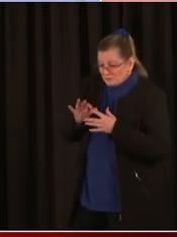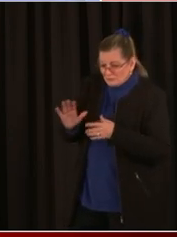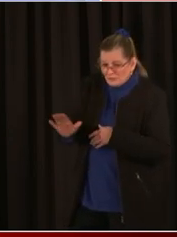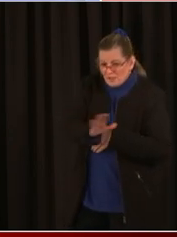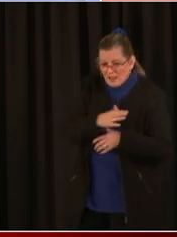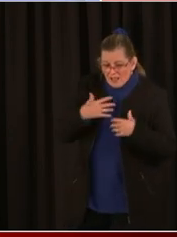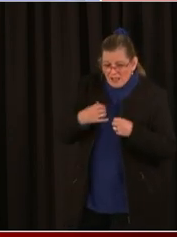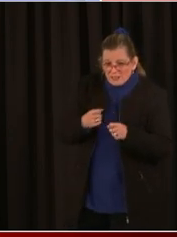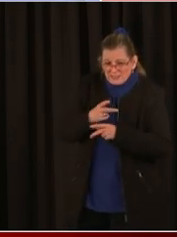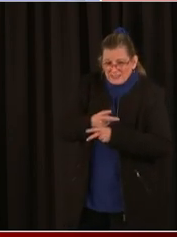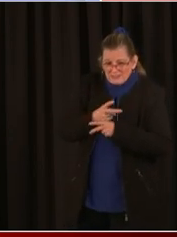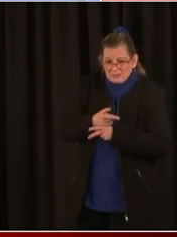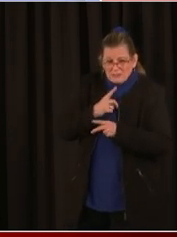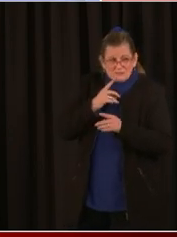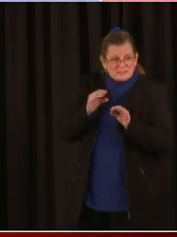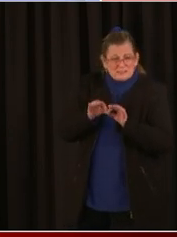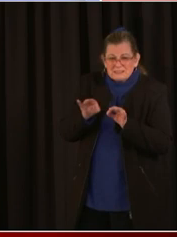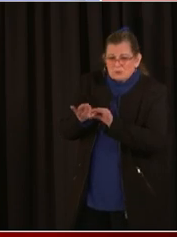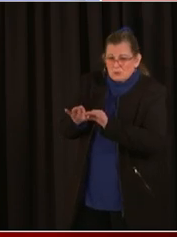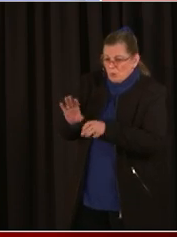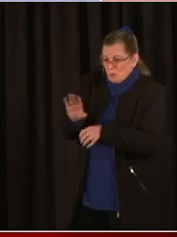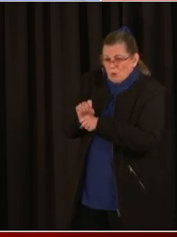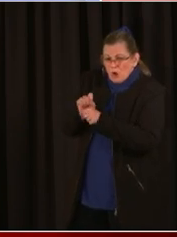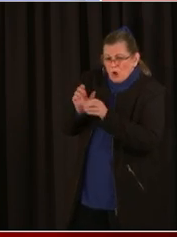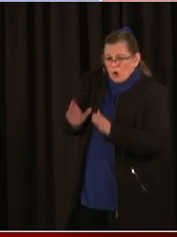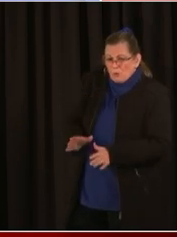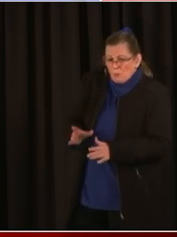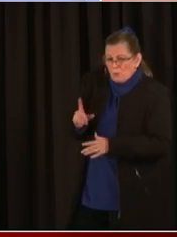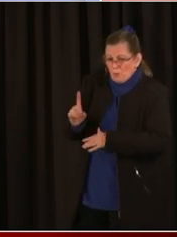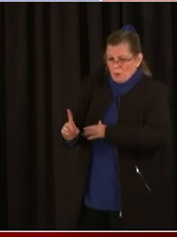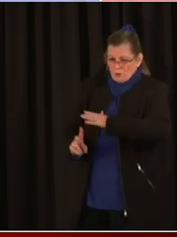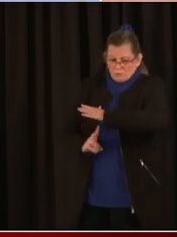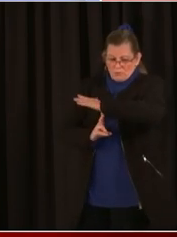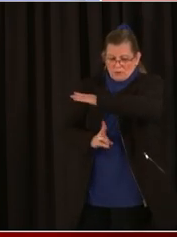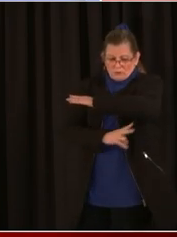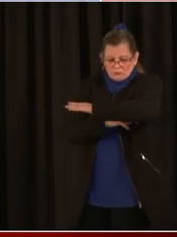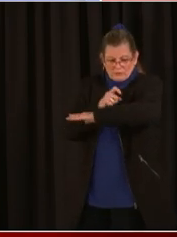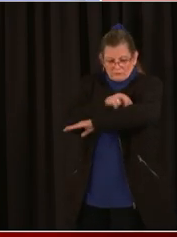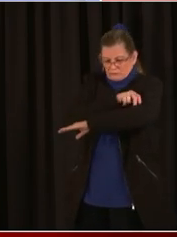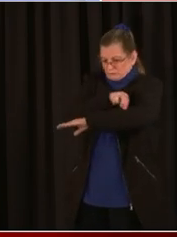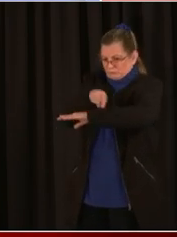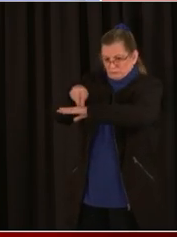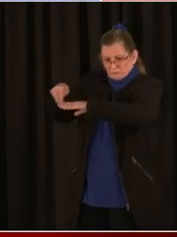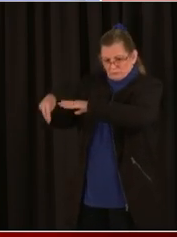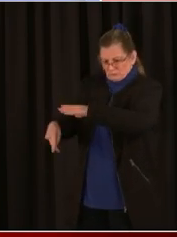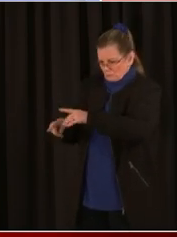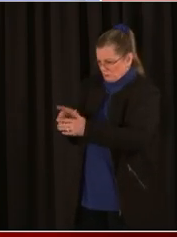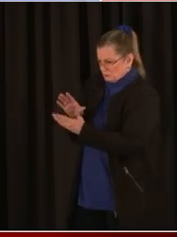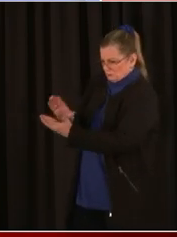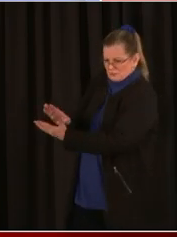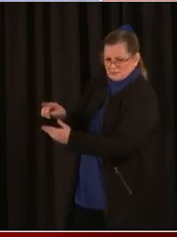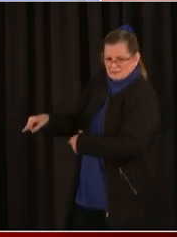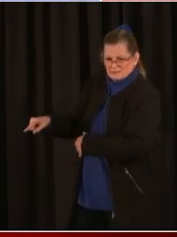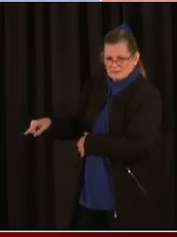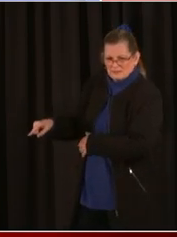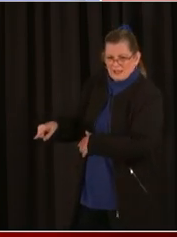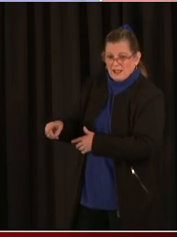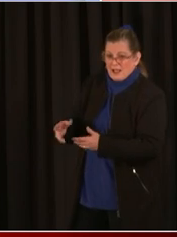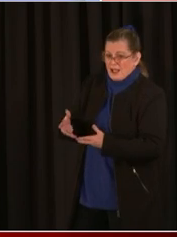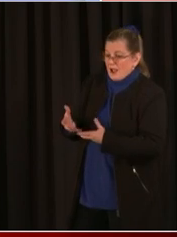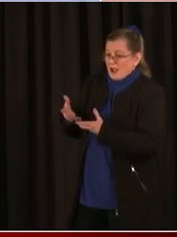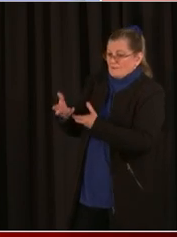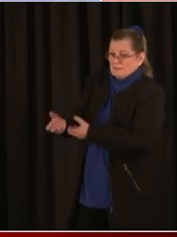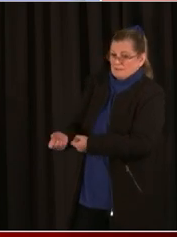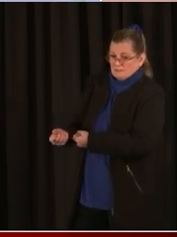essential workers, a bridge that we need to cross in terms of addressing vaccine confidence. So when you look at healthcare